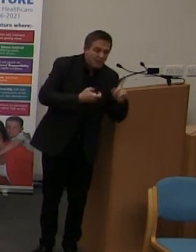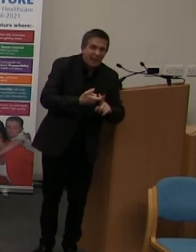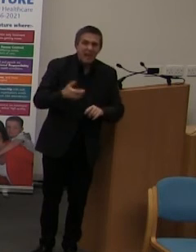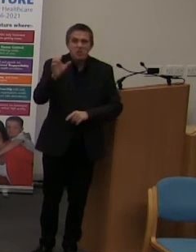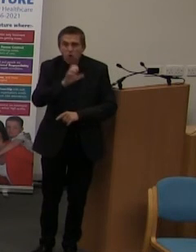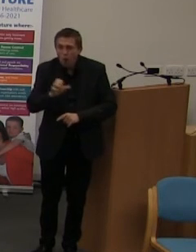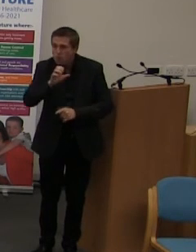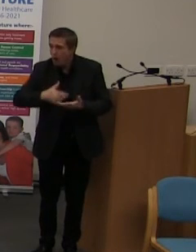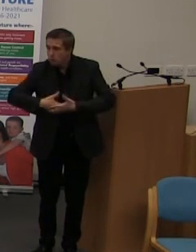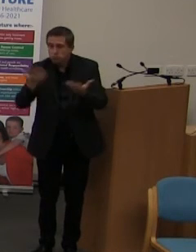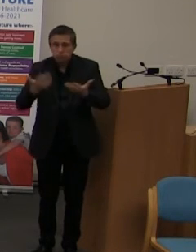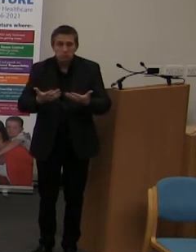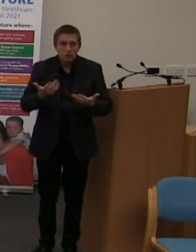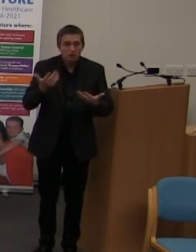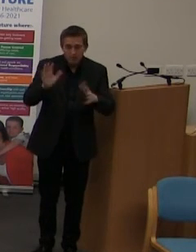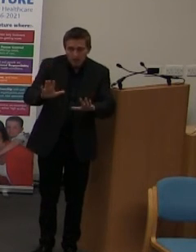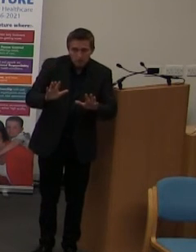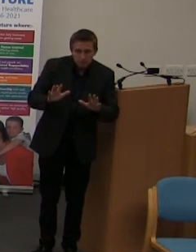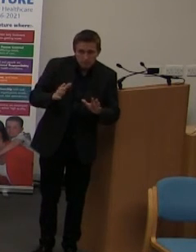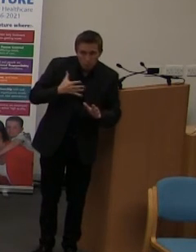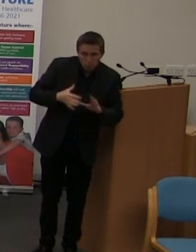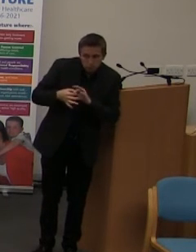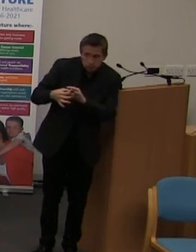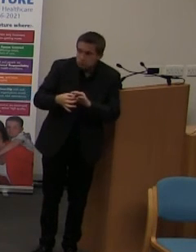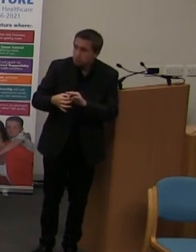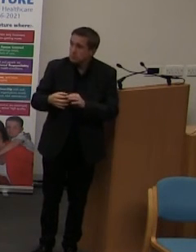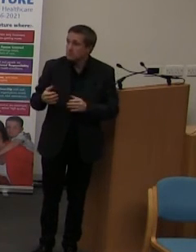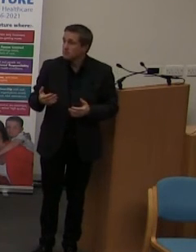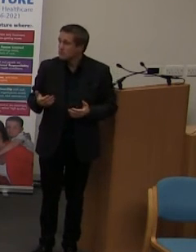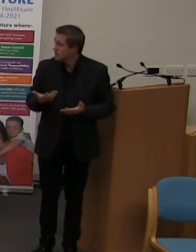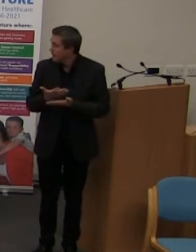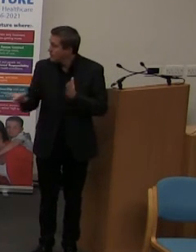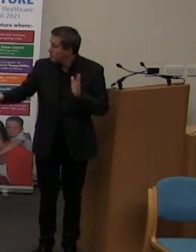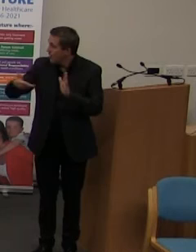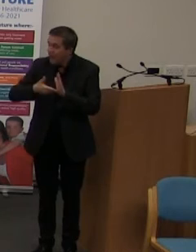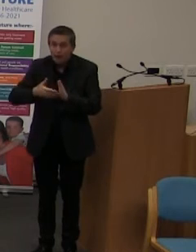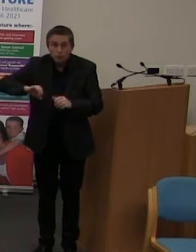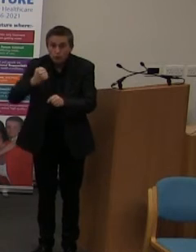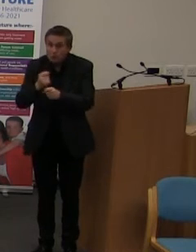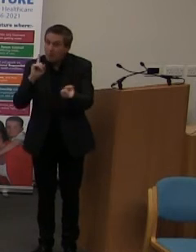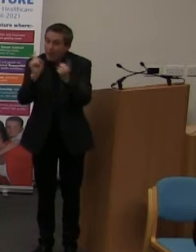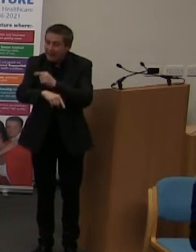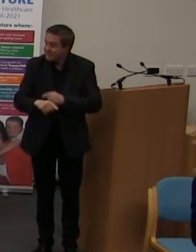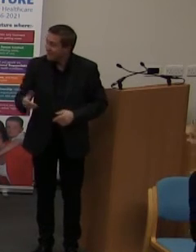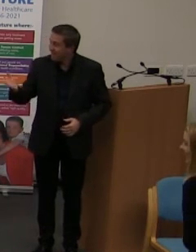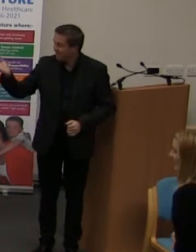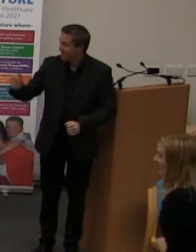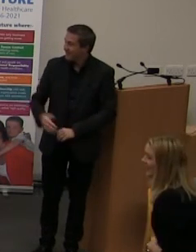whether Helen would want to add anything to that, or Tom Hart, who's our employee director, perhaps, and I don't know whether the Scottish Government might answer some of that. But.